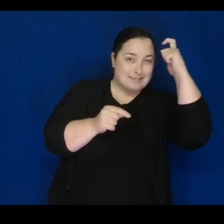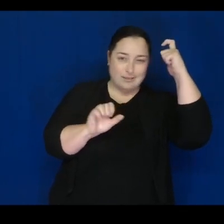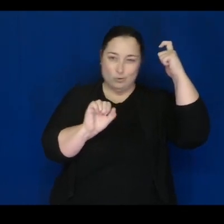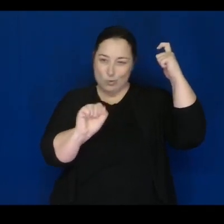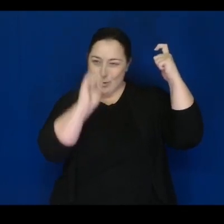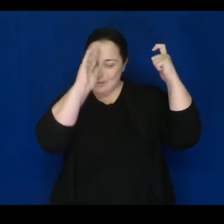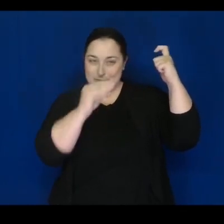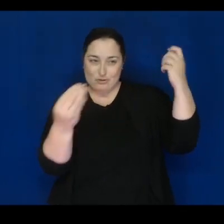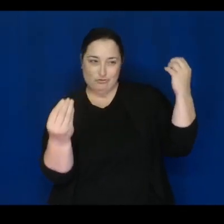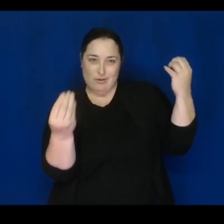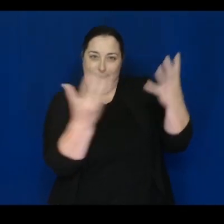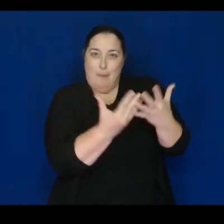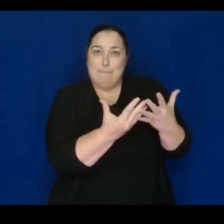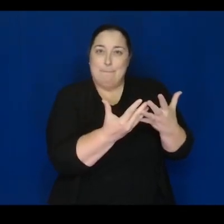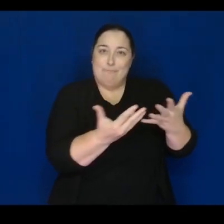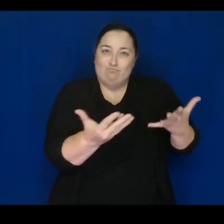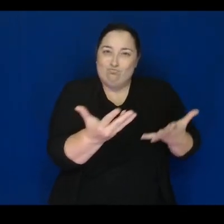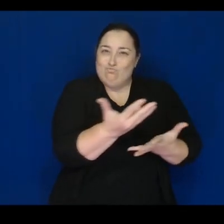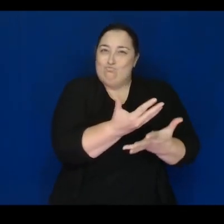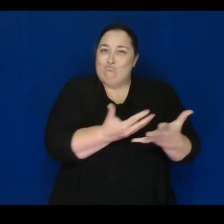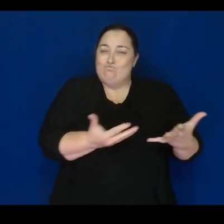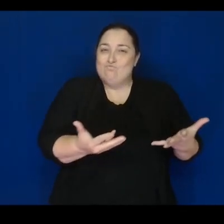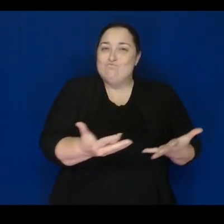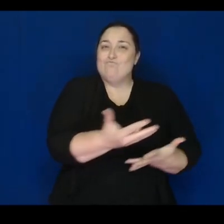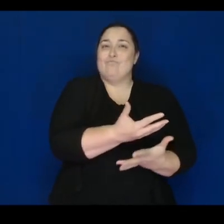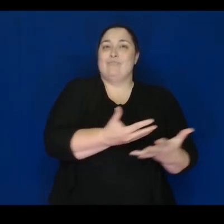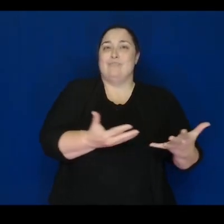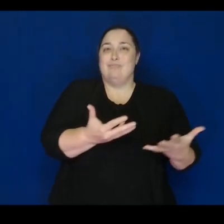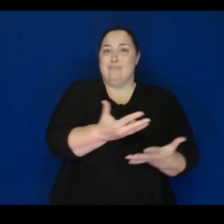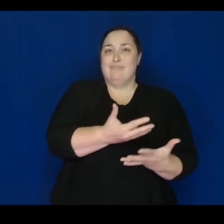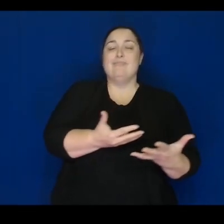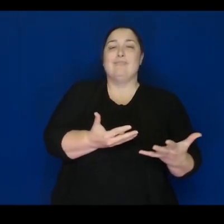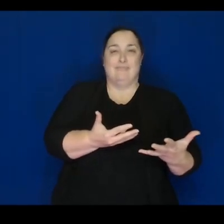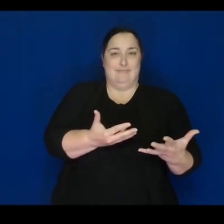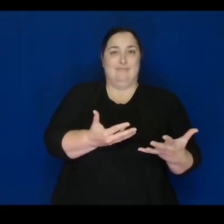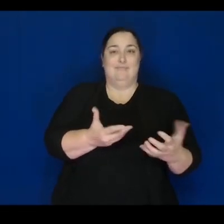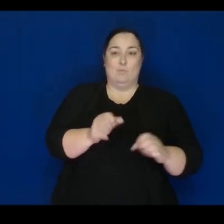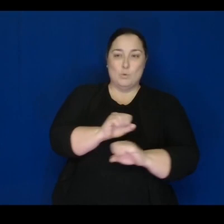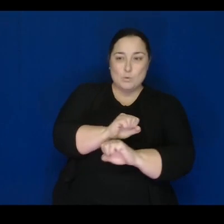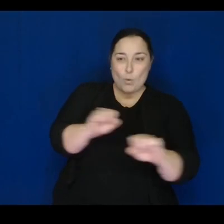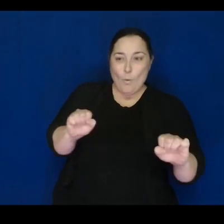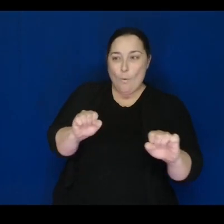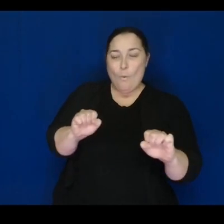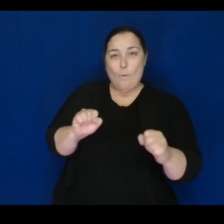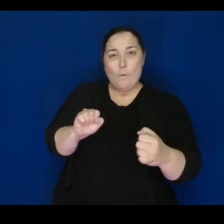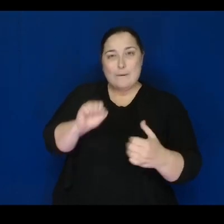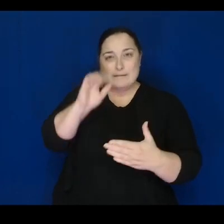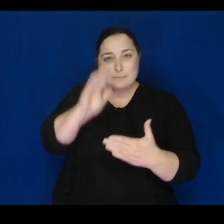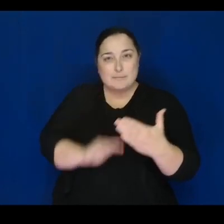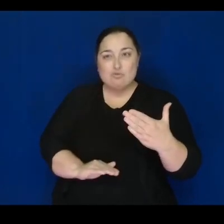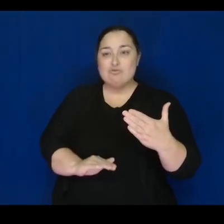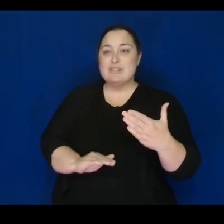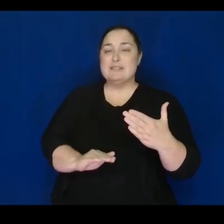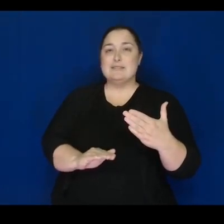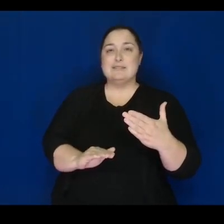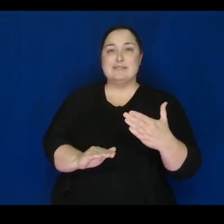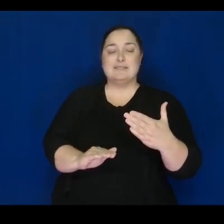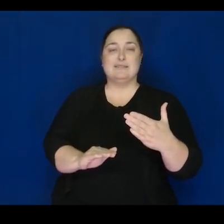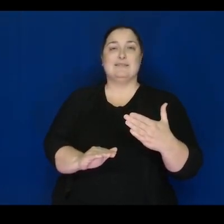from students about, their kind of experiences. And so we can kind of really draw on that